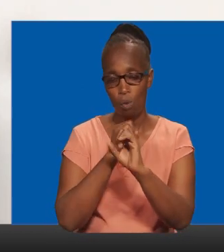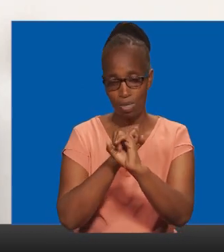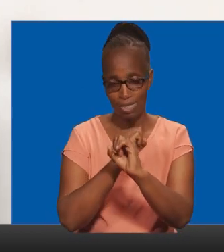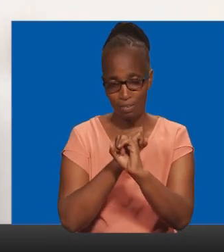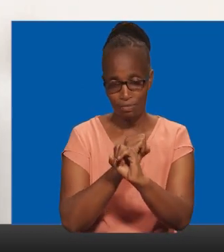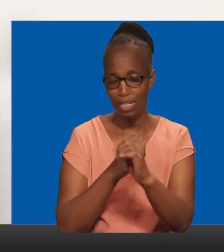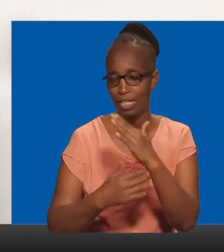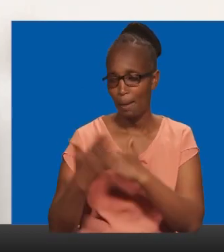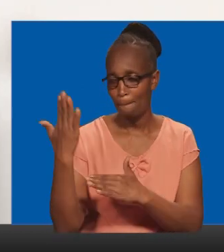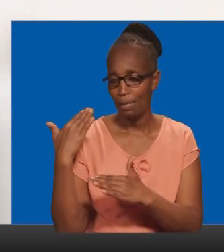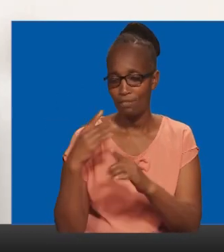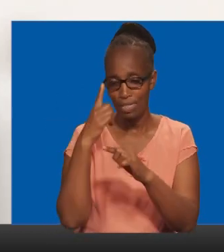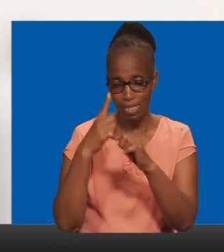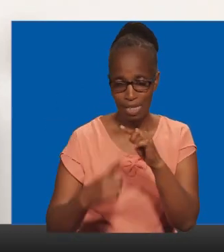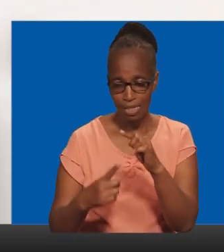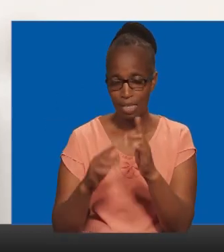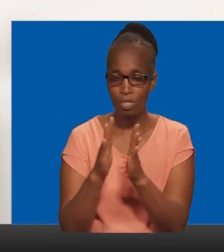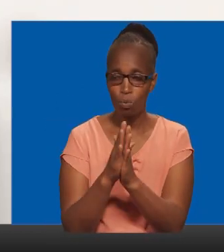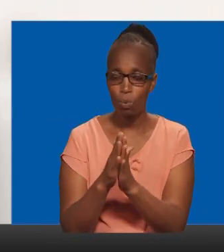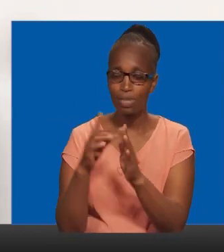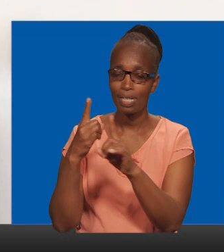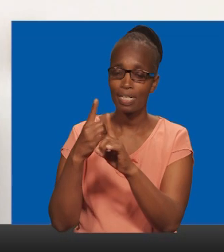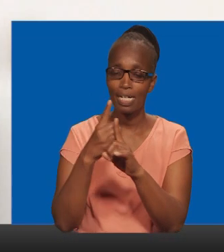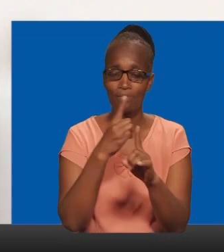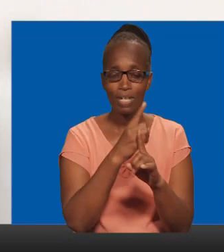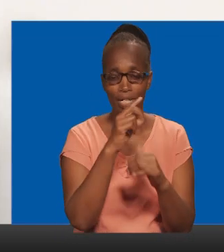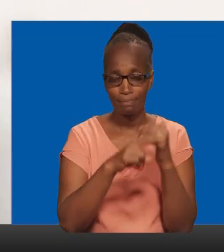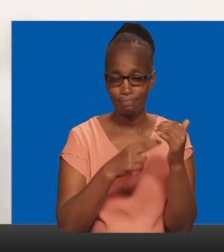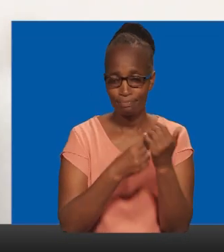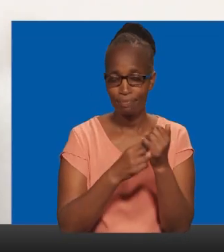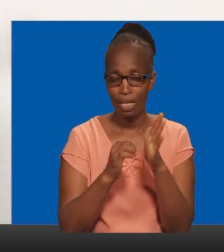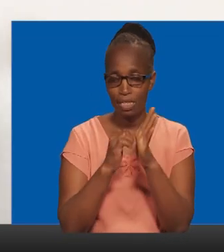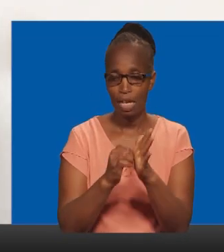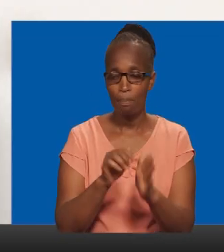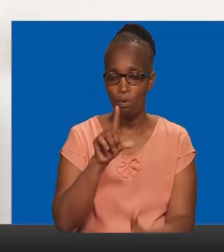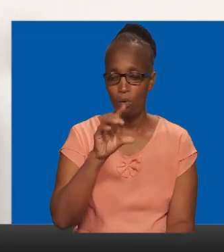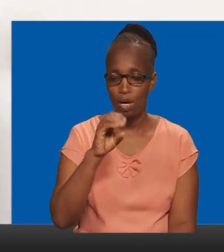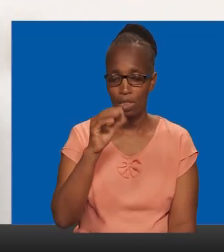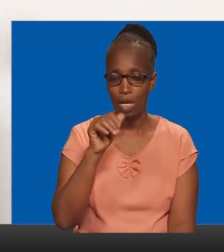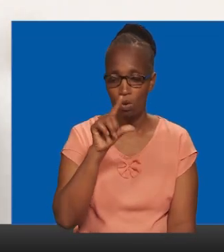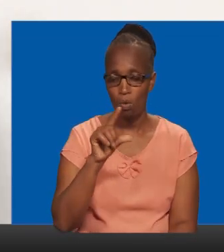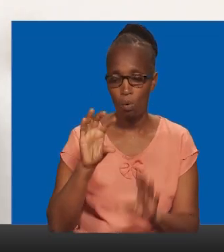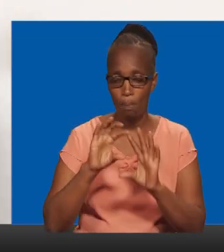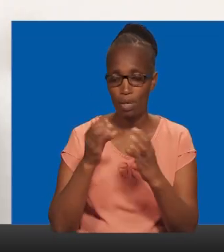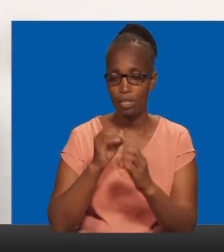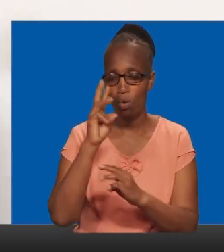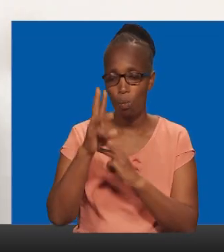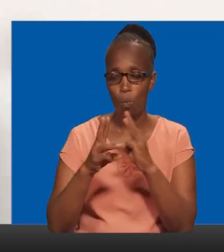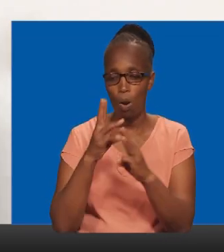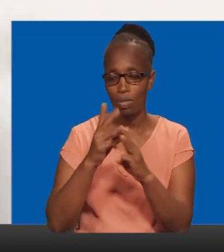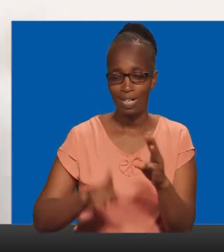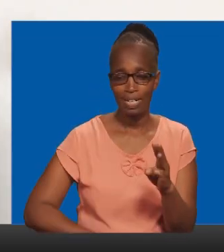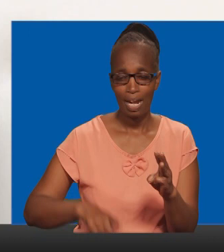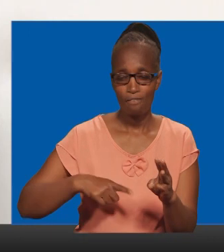with various stakeholders such as local communities, wildlife organization and the private sectors, we have actively